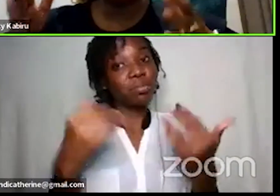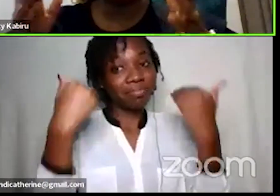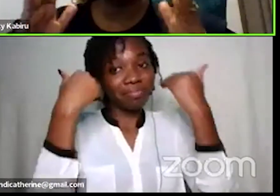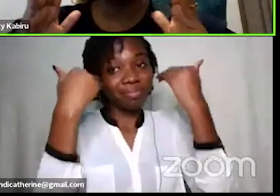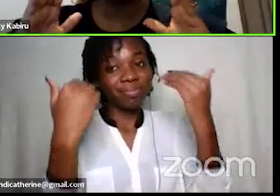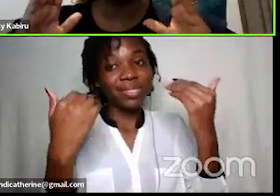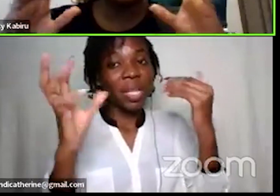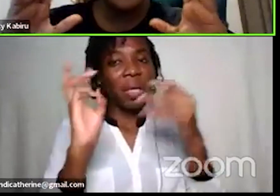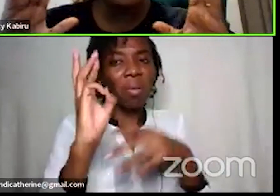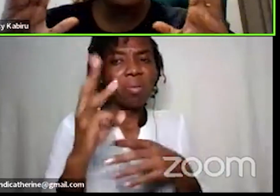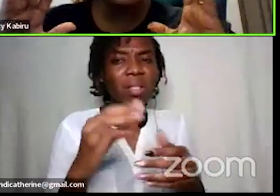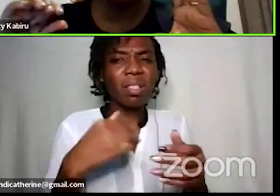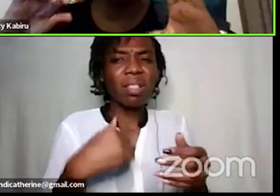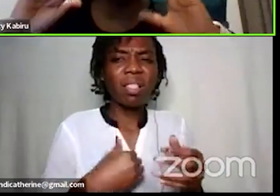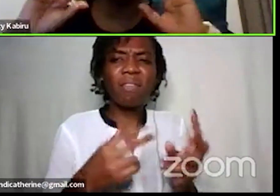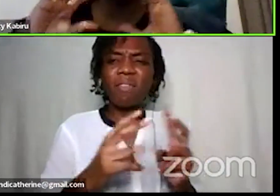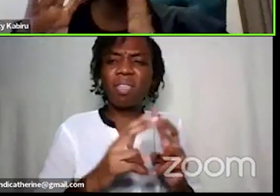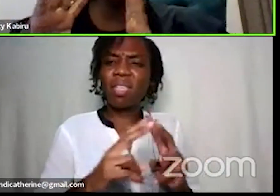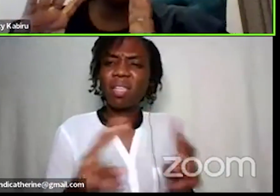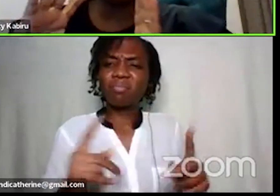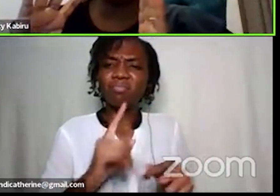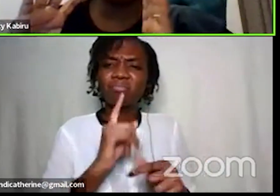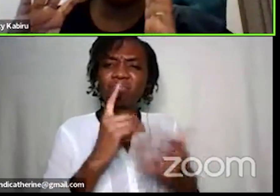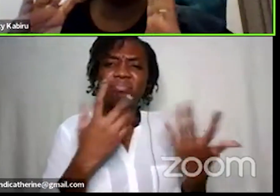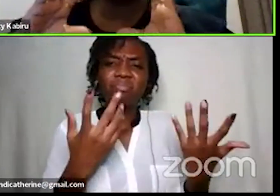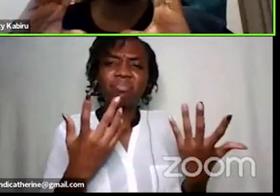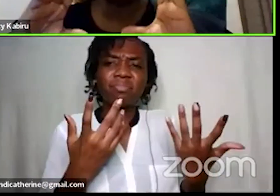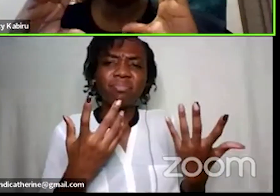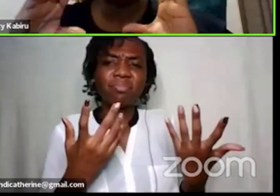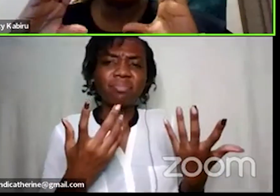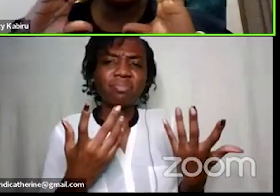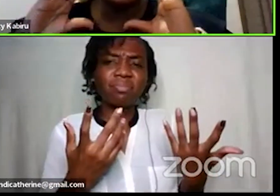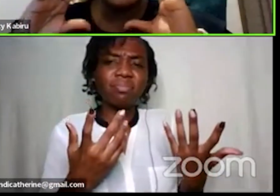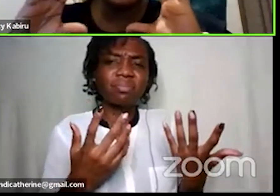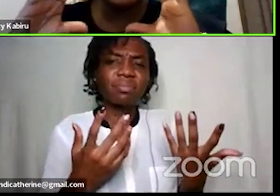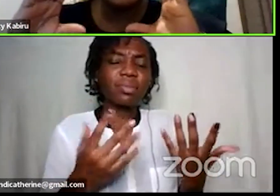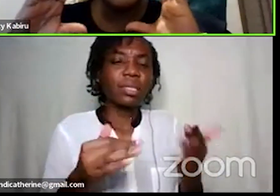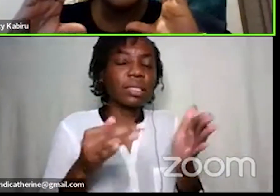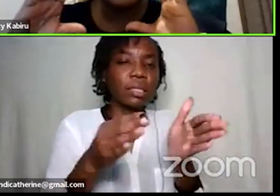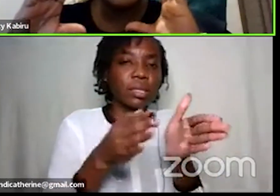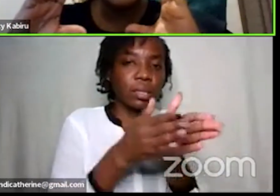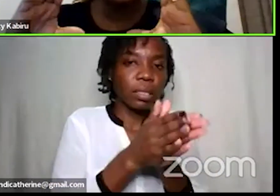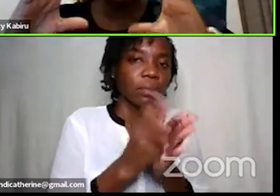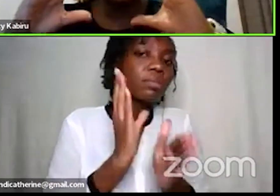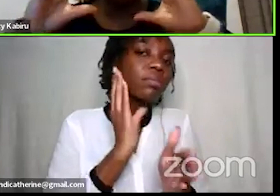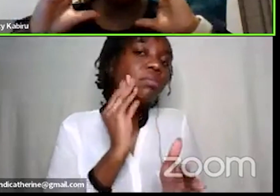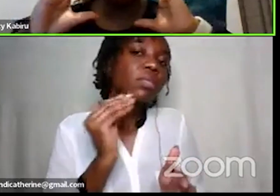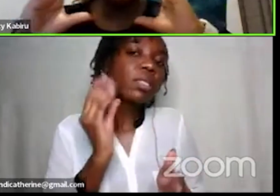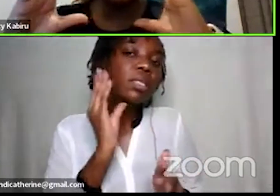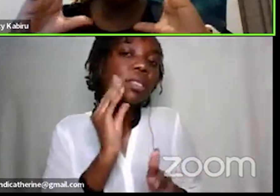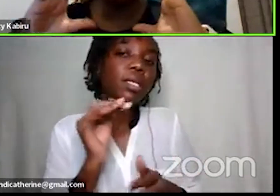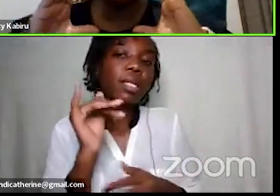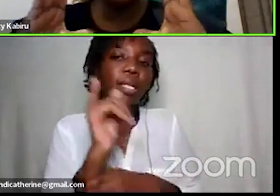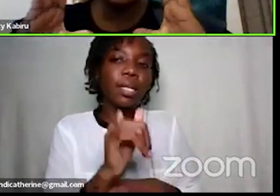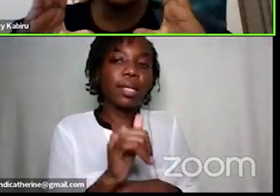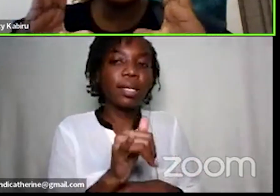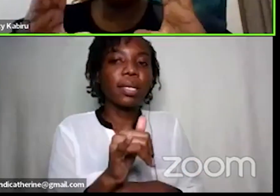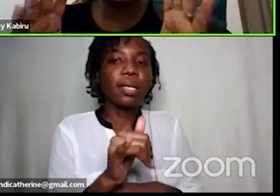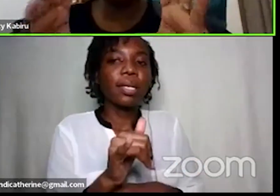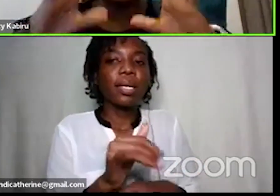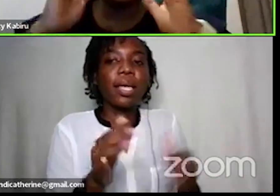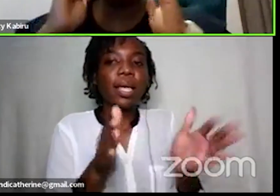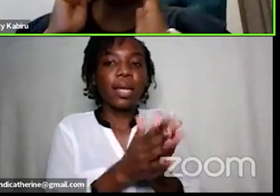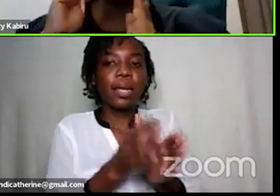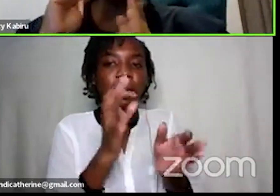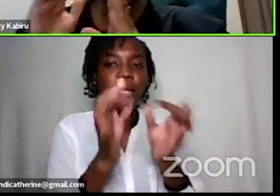very pronounced within 2 weeks of experiencing that distress. So if during those 2 weeks